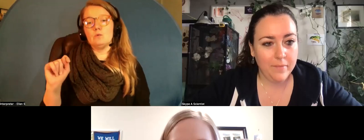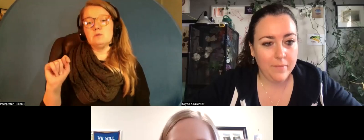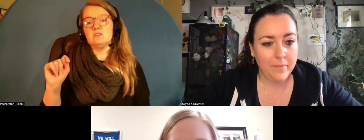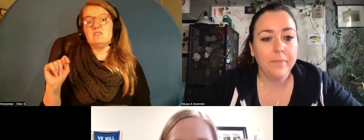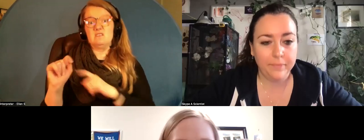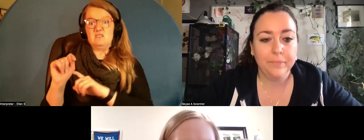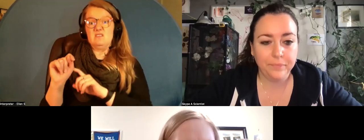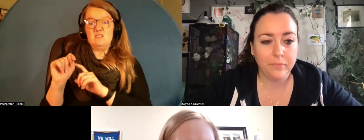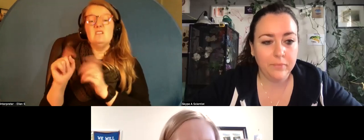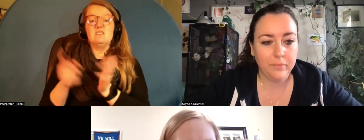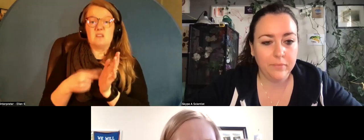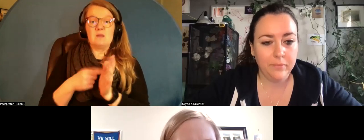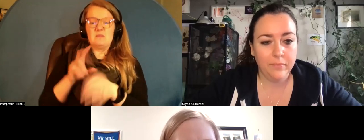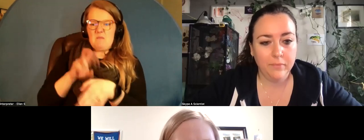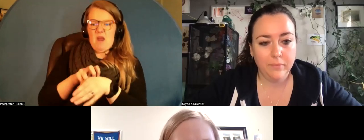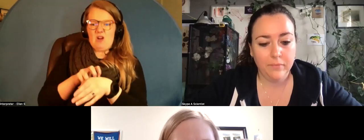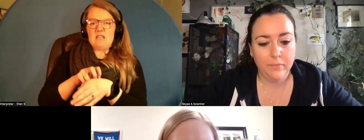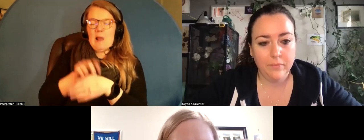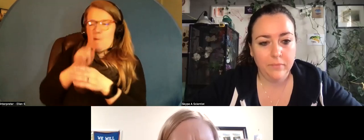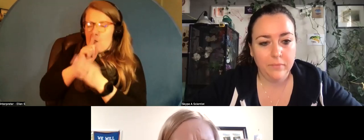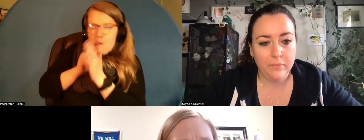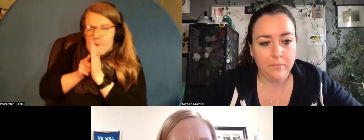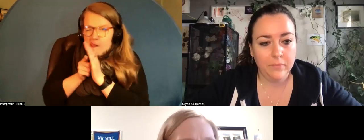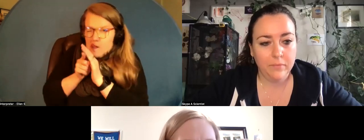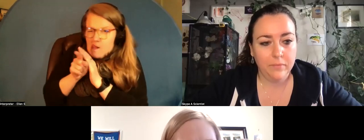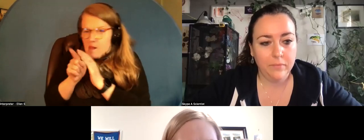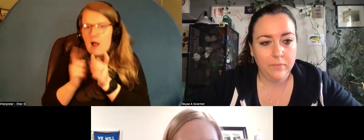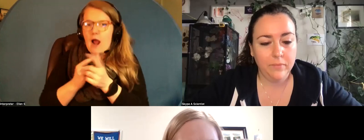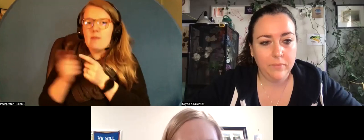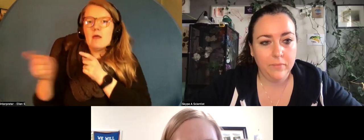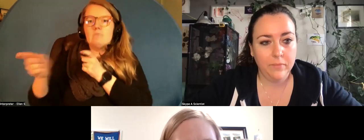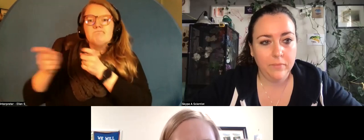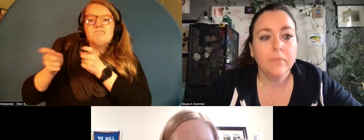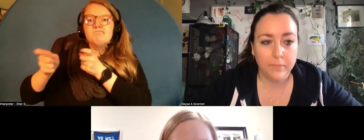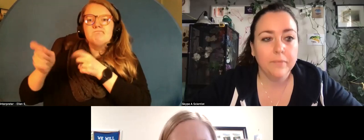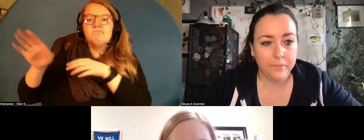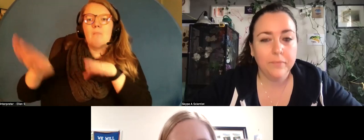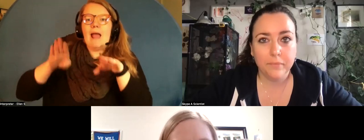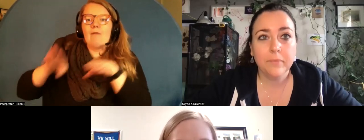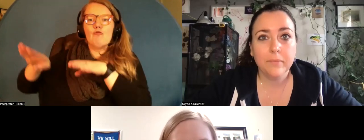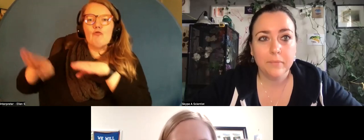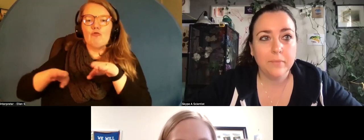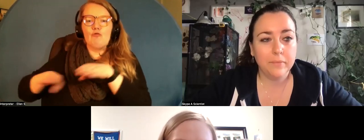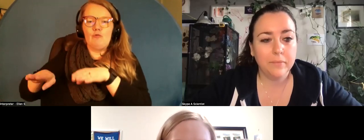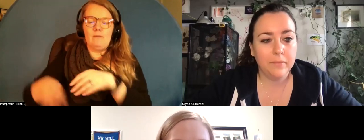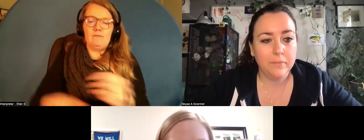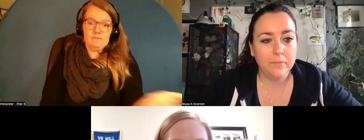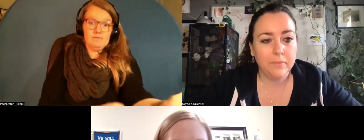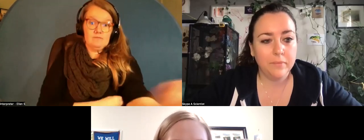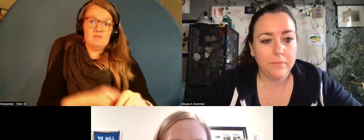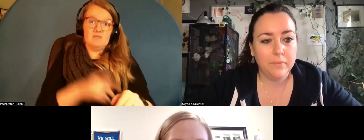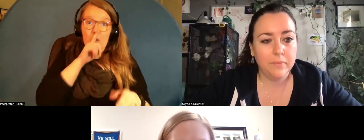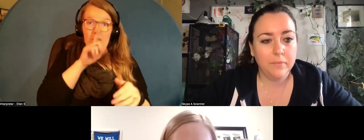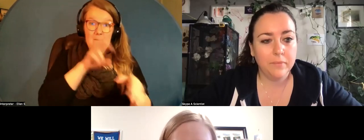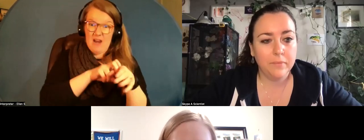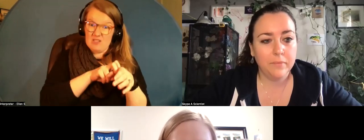their parasite. Their behaviors change when they're parasitized. And so the parasite really does cause